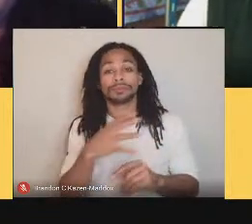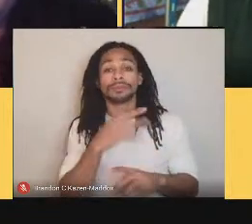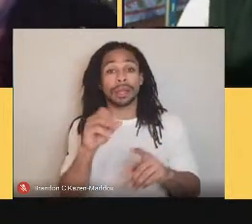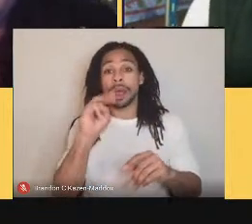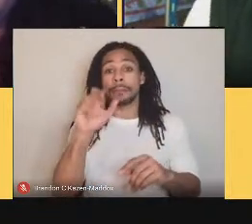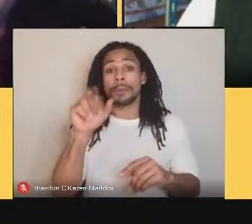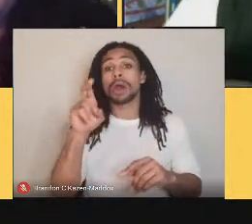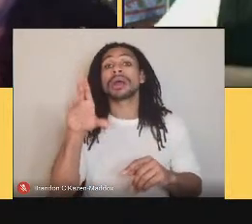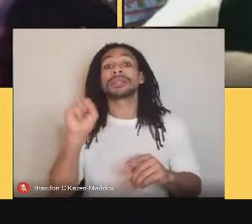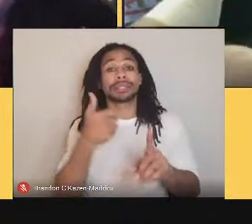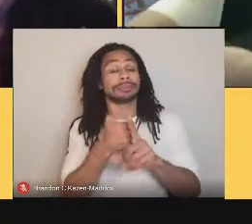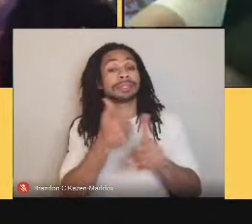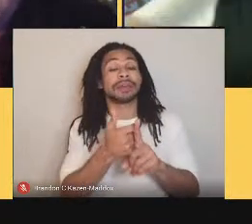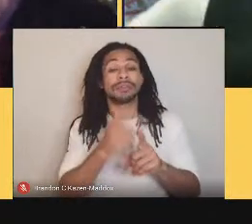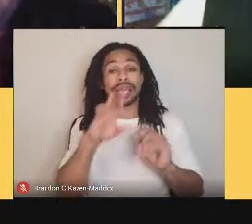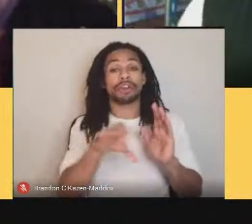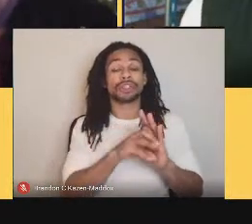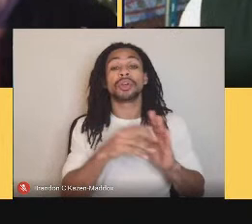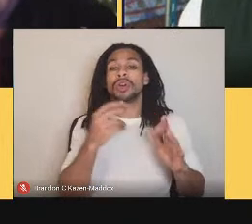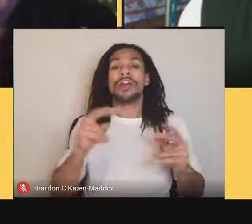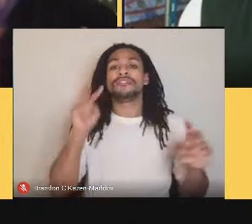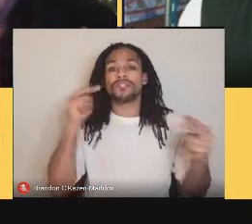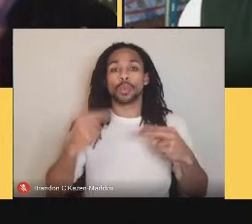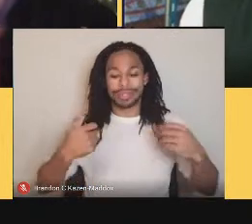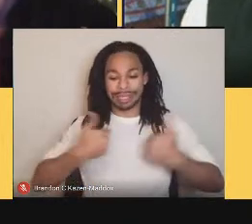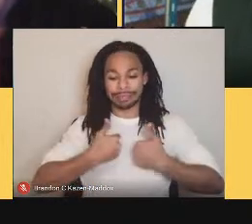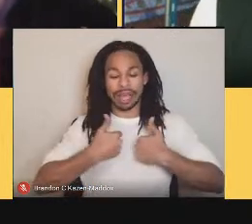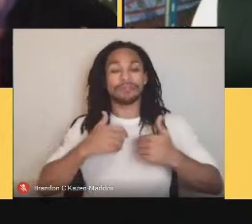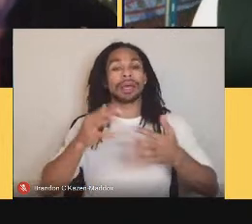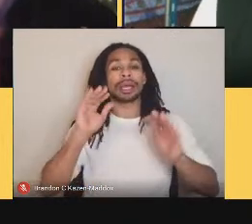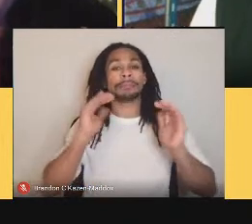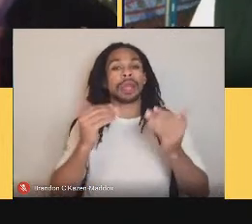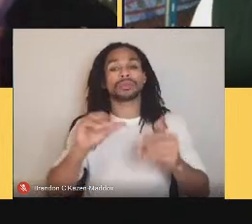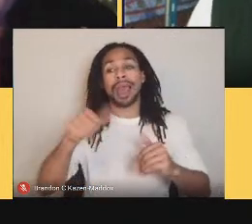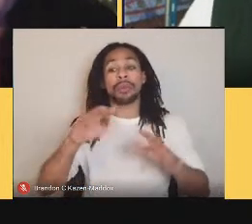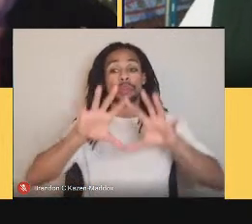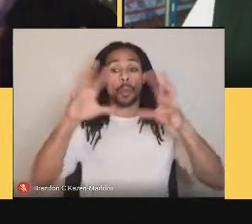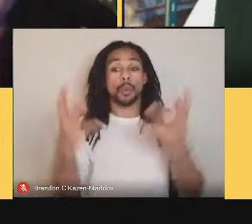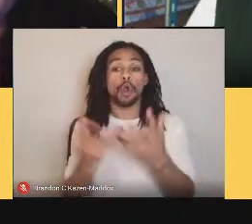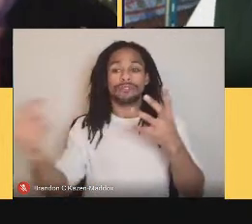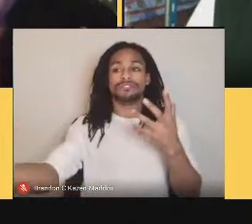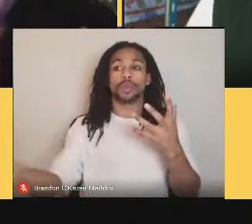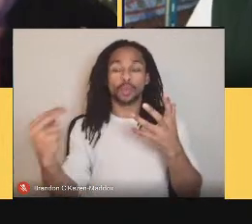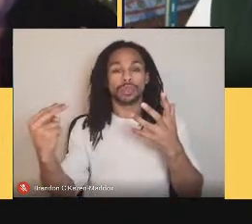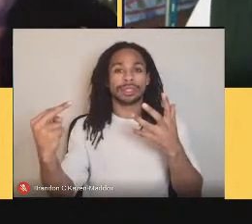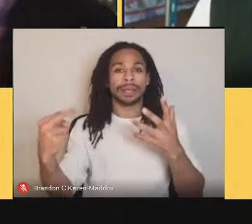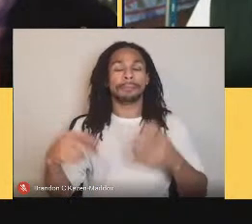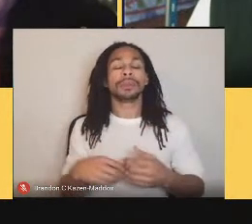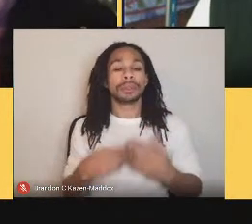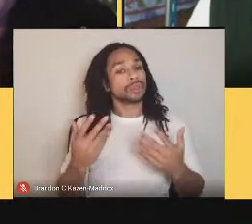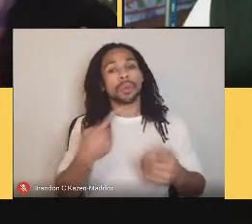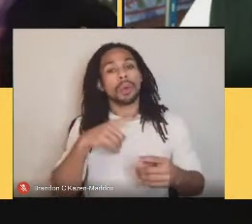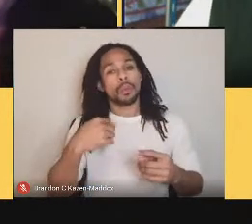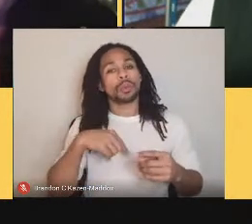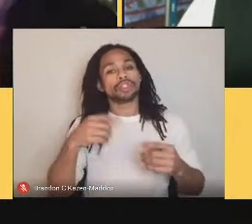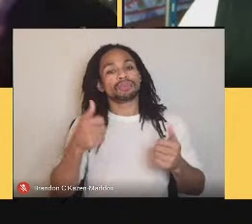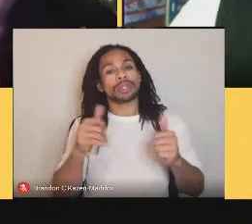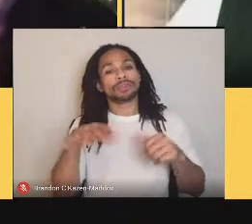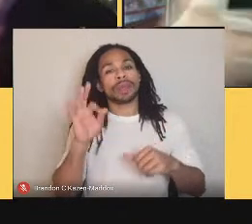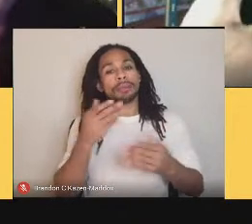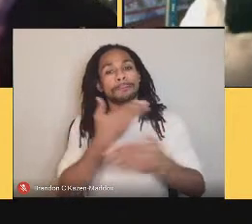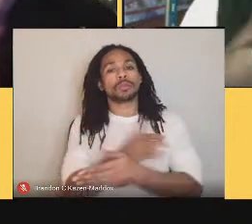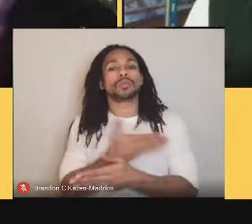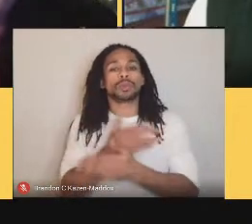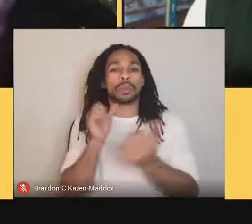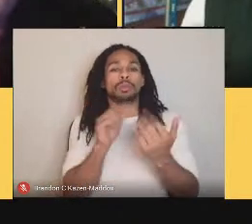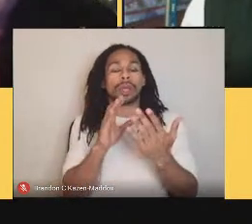himself versus the way the rest of the world maybe views him. And I tried to find musical ways of going